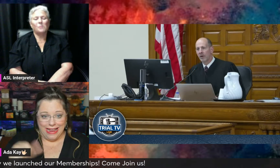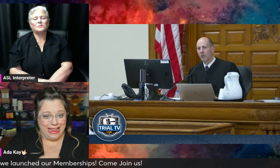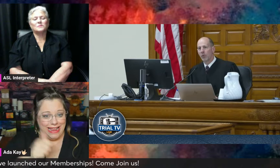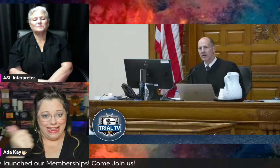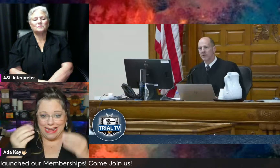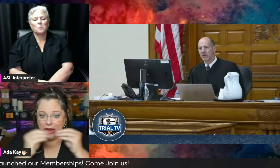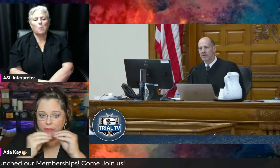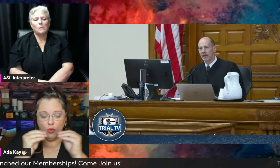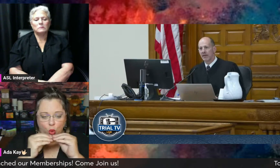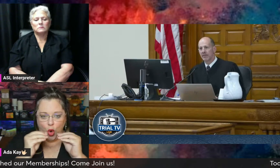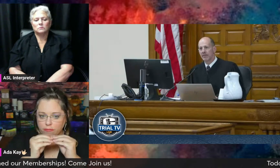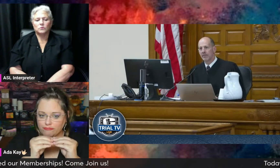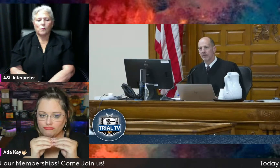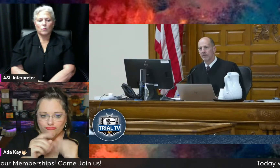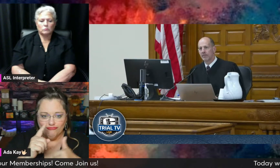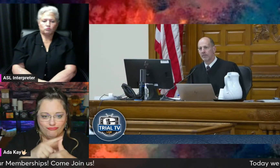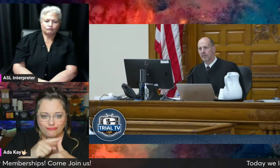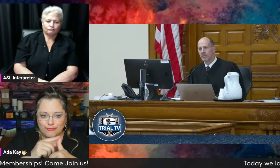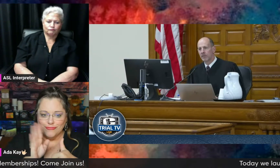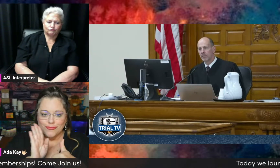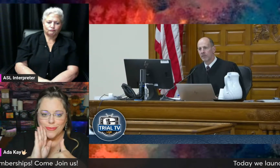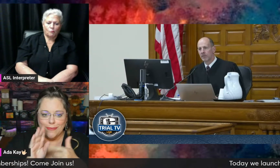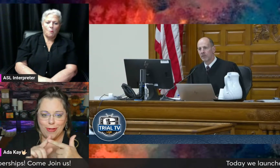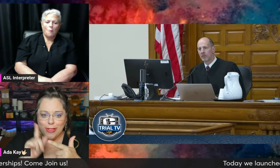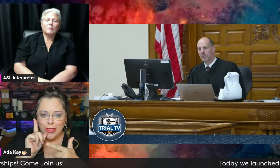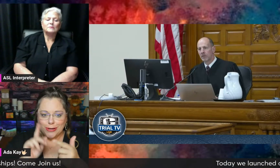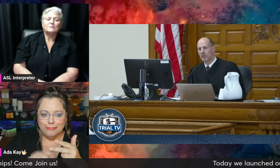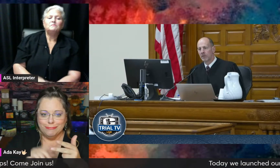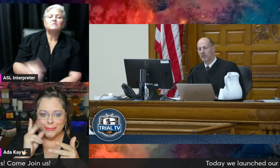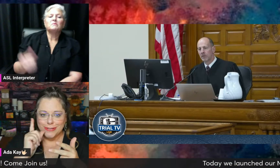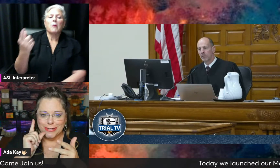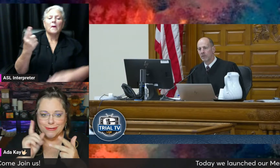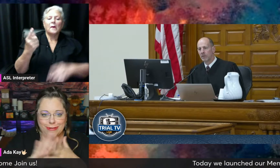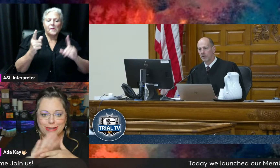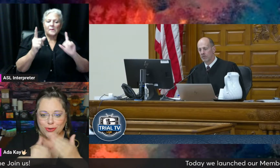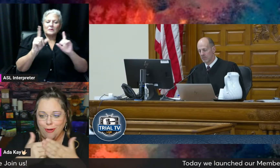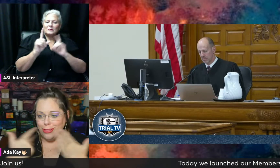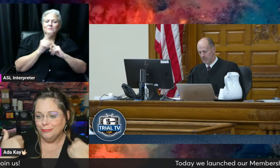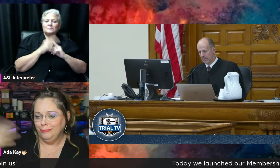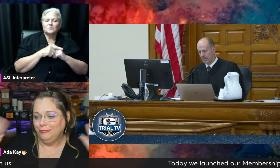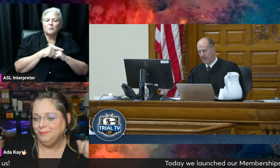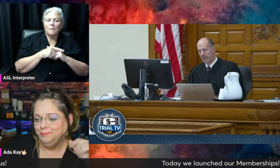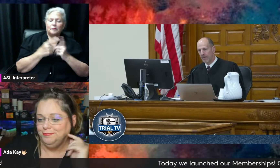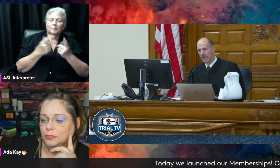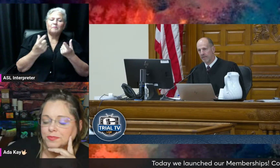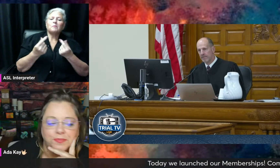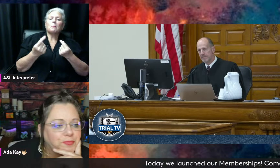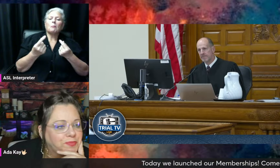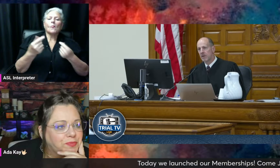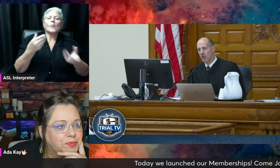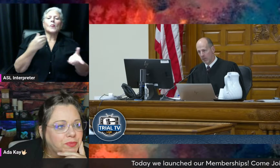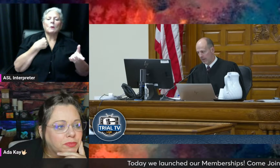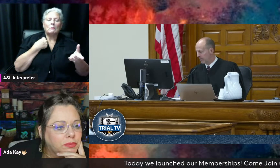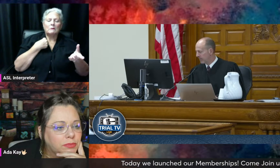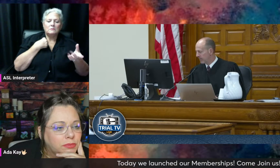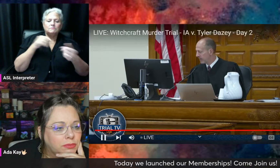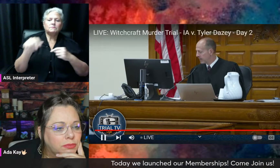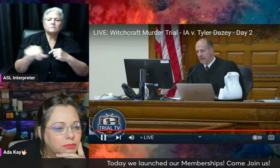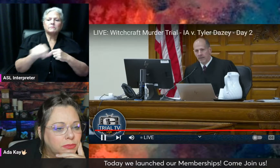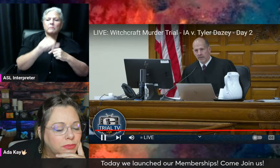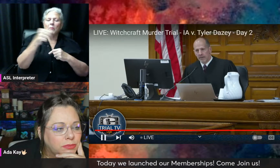Do we have another witness for the state? We do, however, she will not be here till 11.